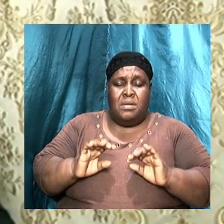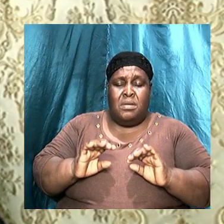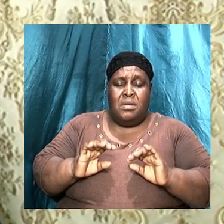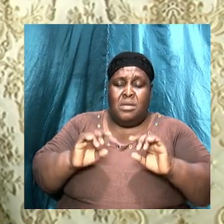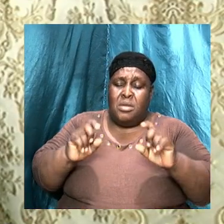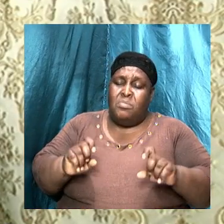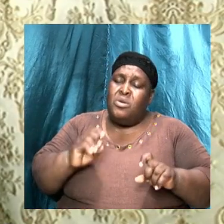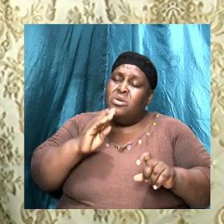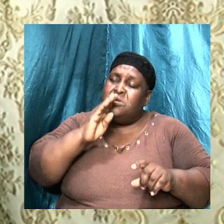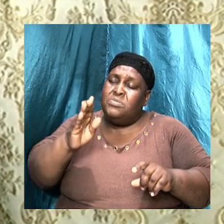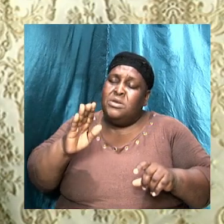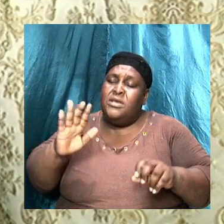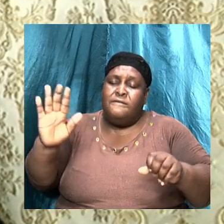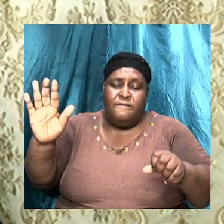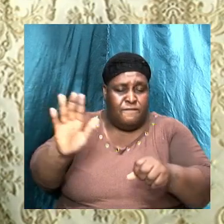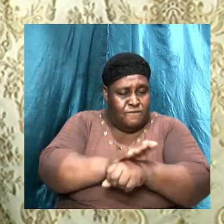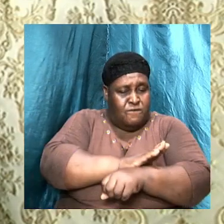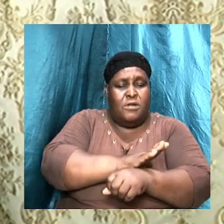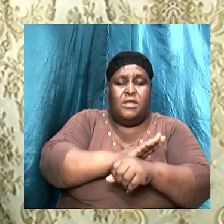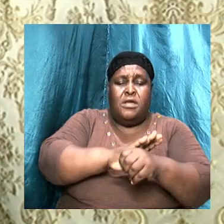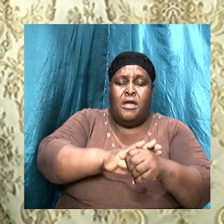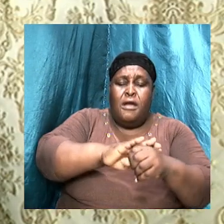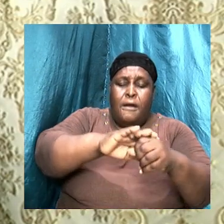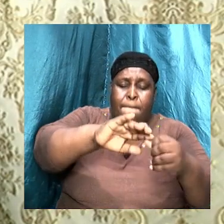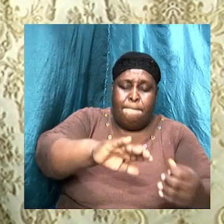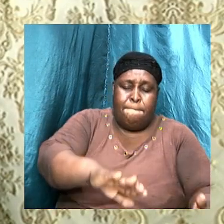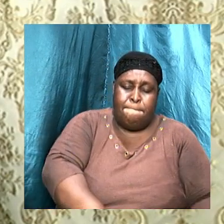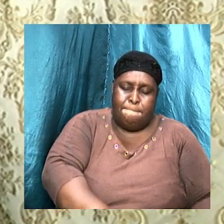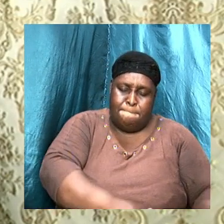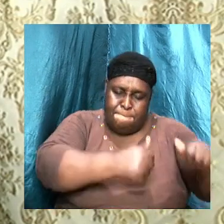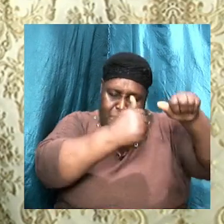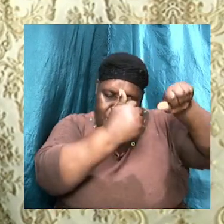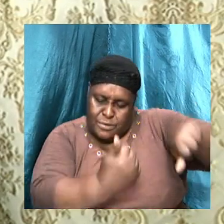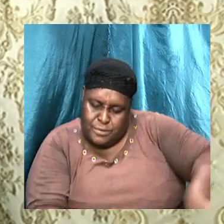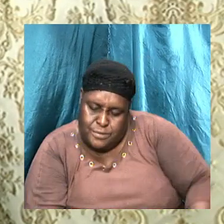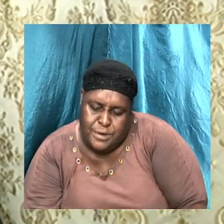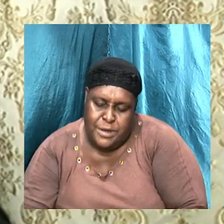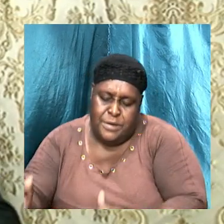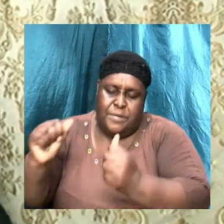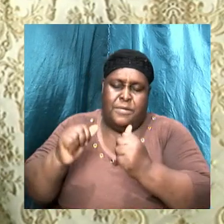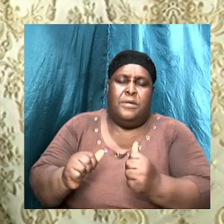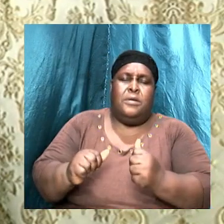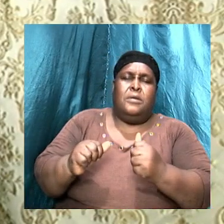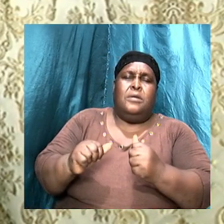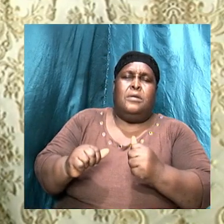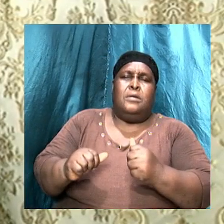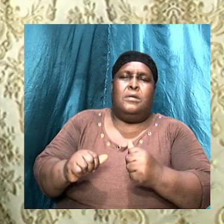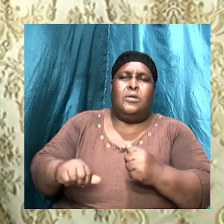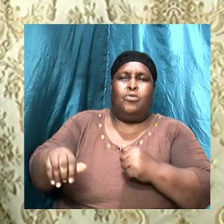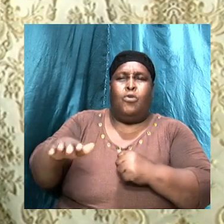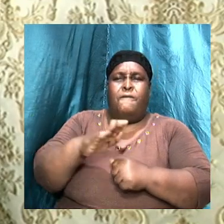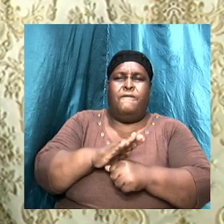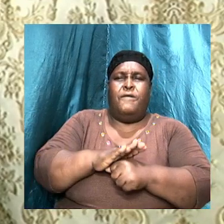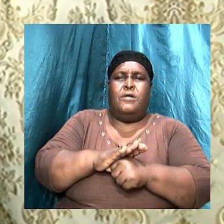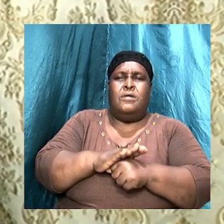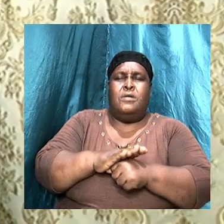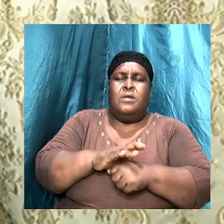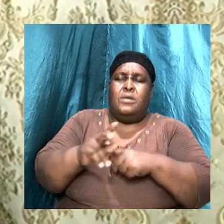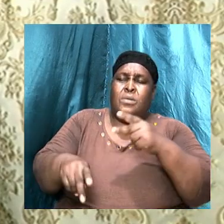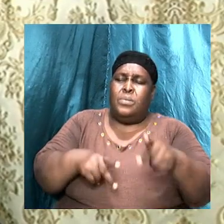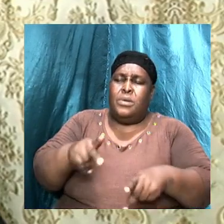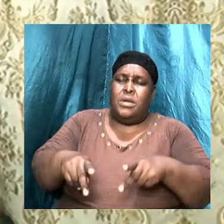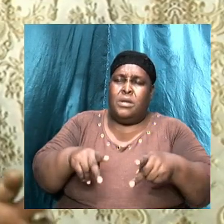fully immersed, amen, in water. So when people talk about sprinkling,